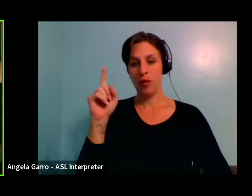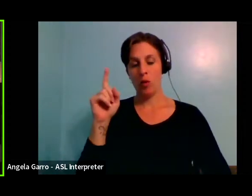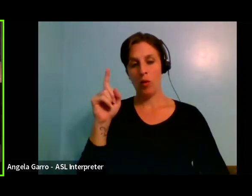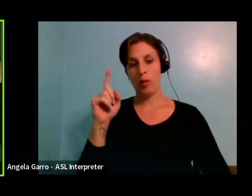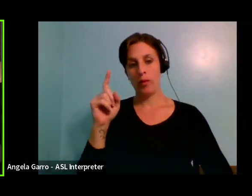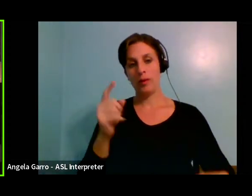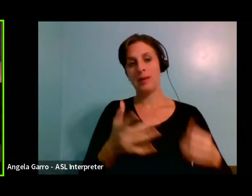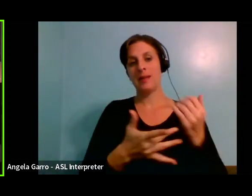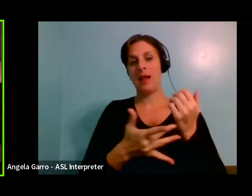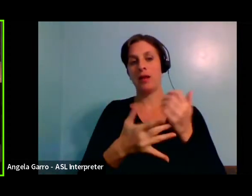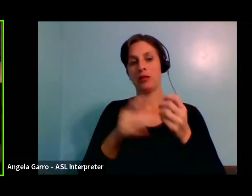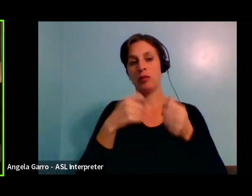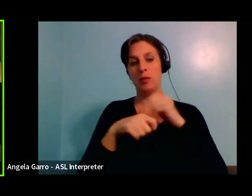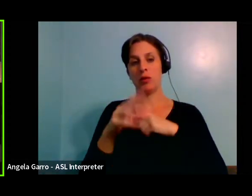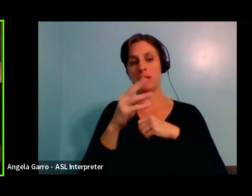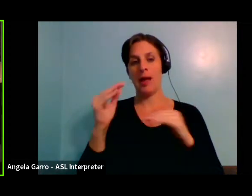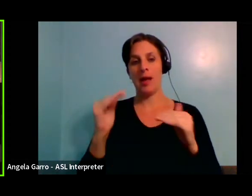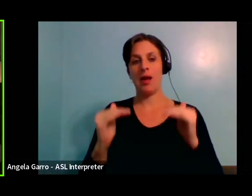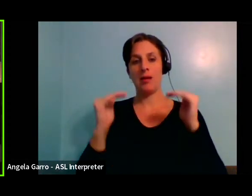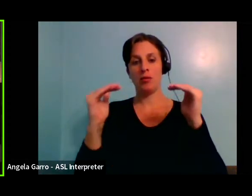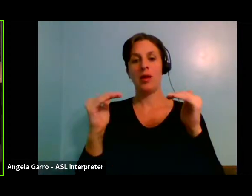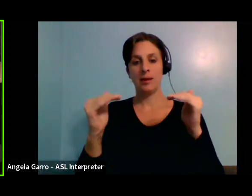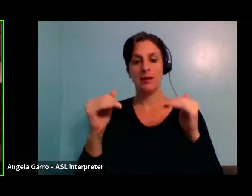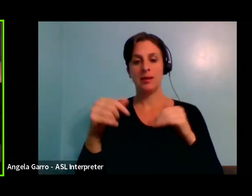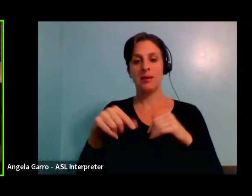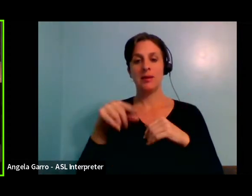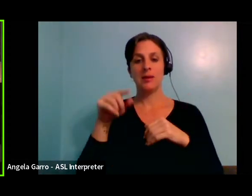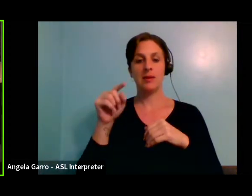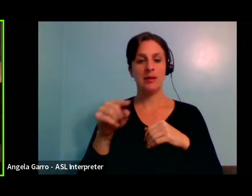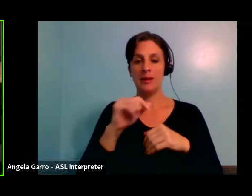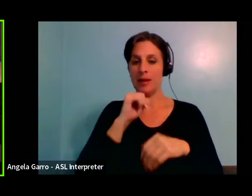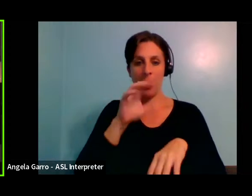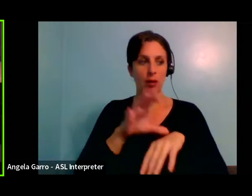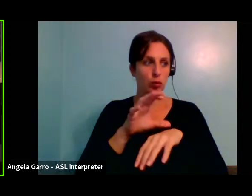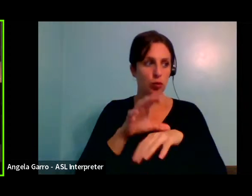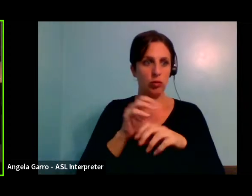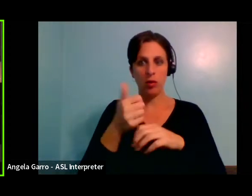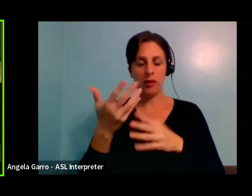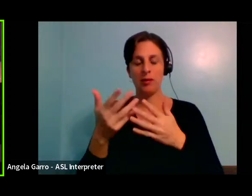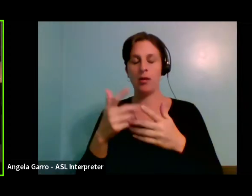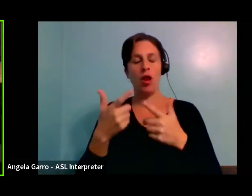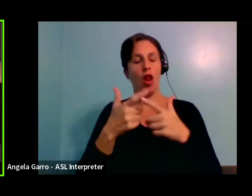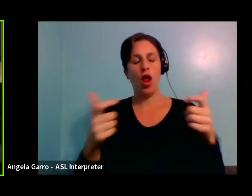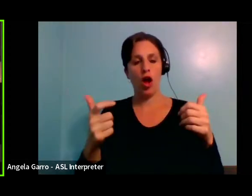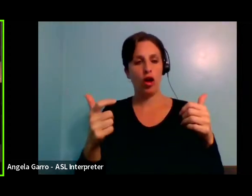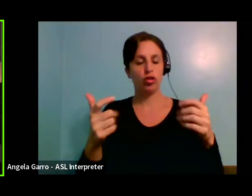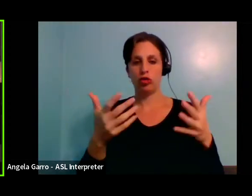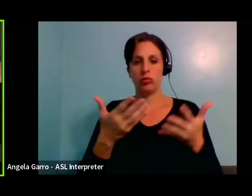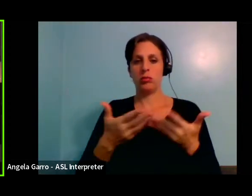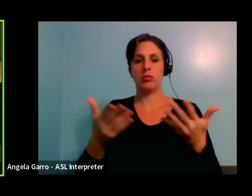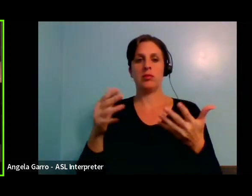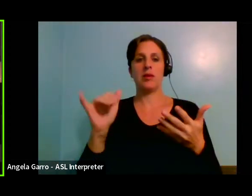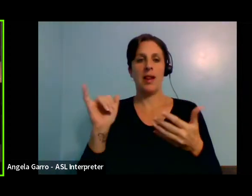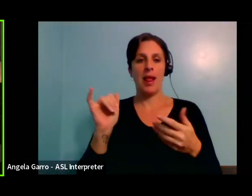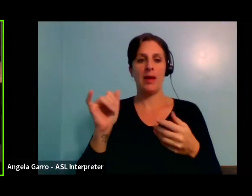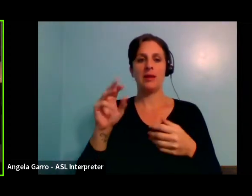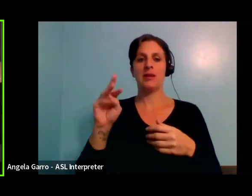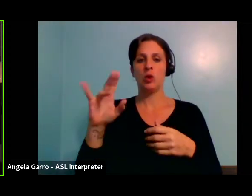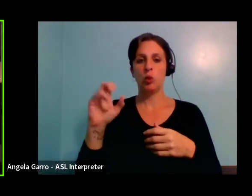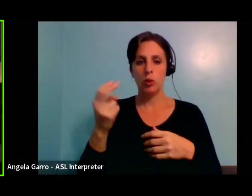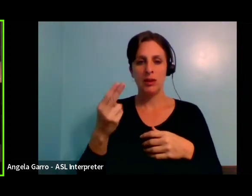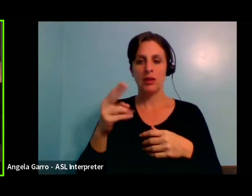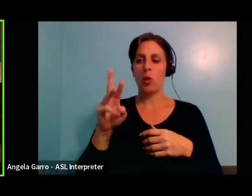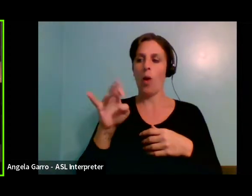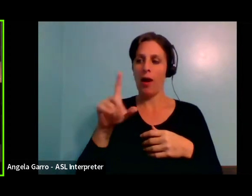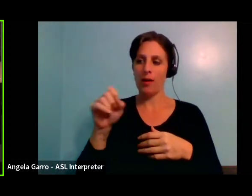technology replacement and upgrades. This isn't computers and other things. This is larger scale equipment, including switches, wireless